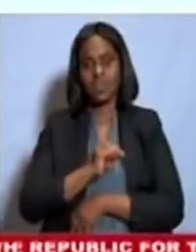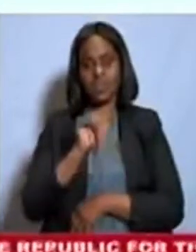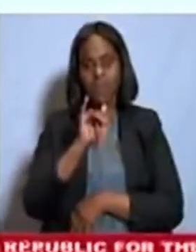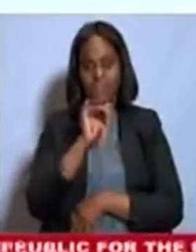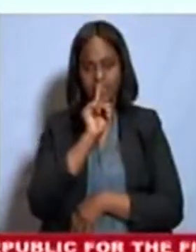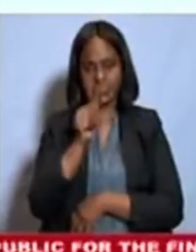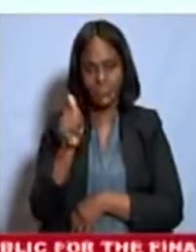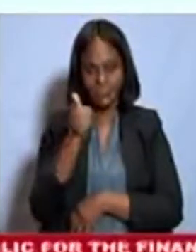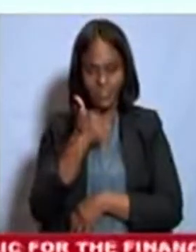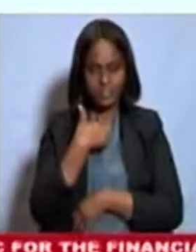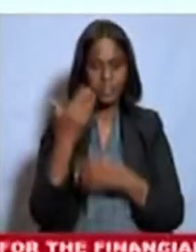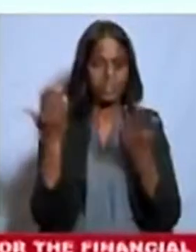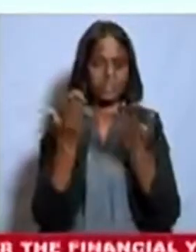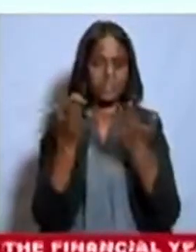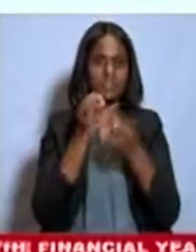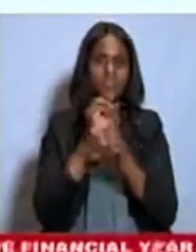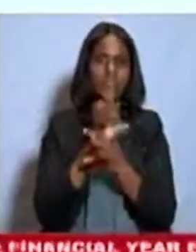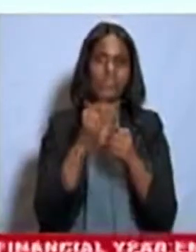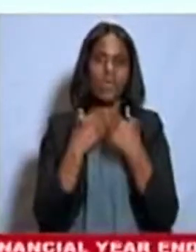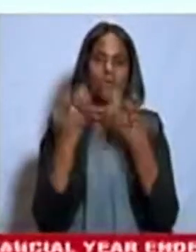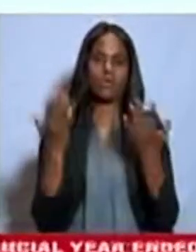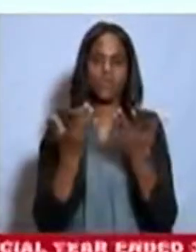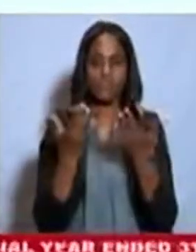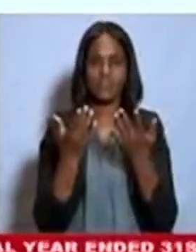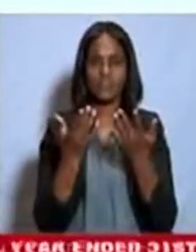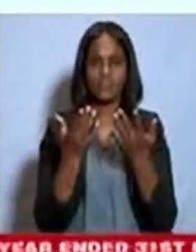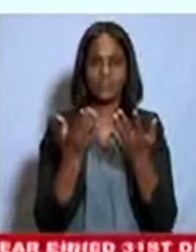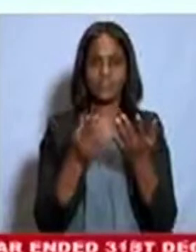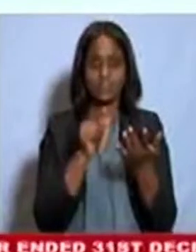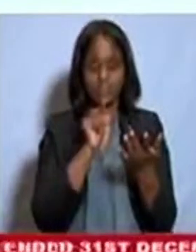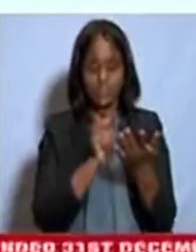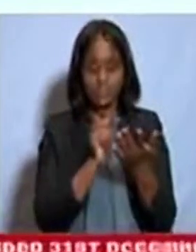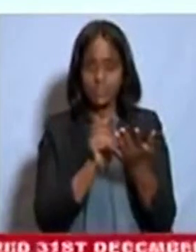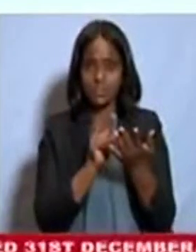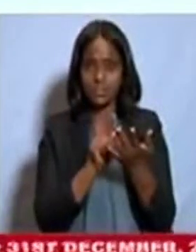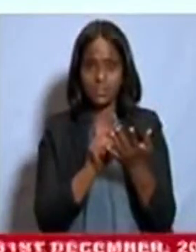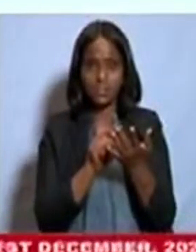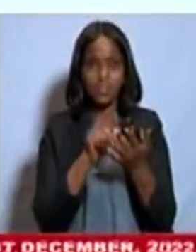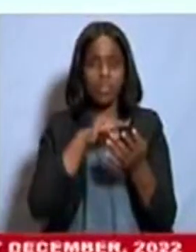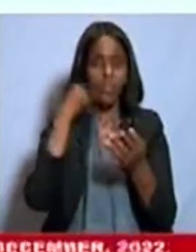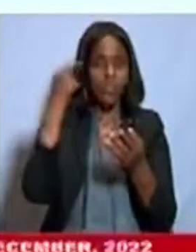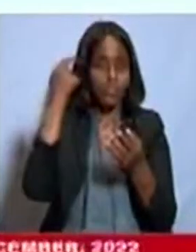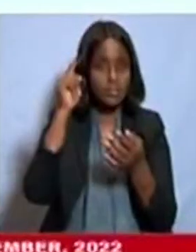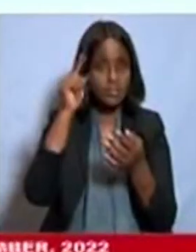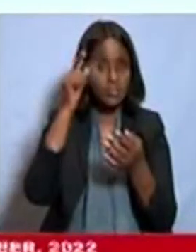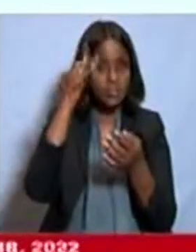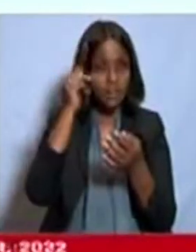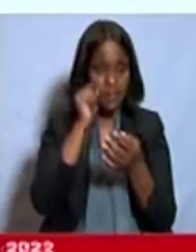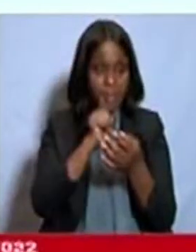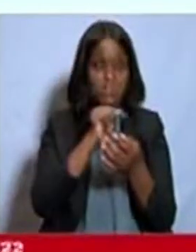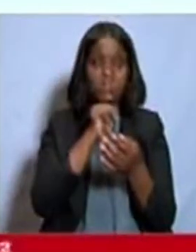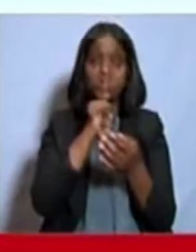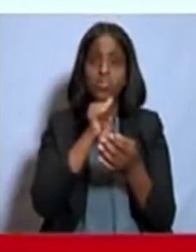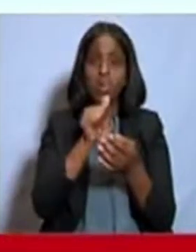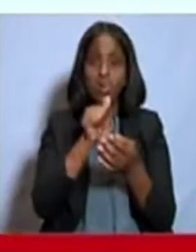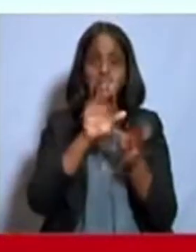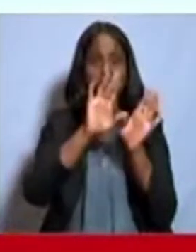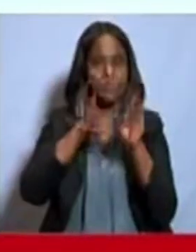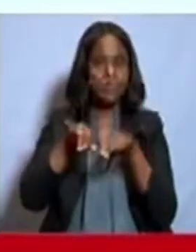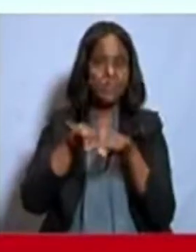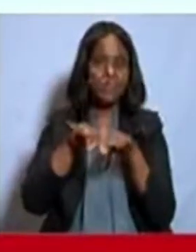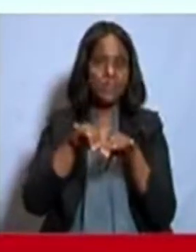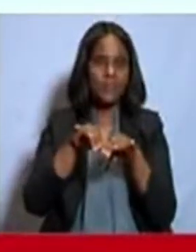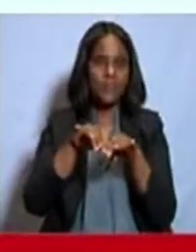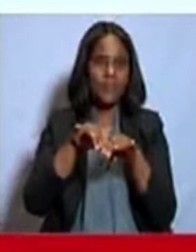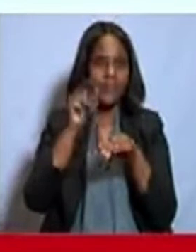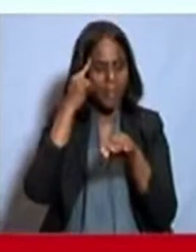they were not available. On the affidavit, why was this not dropped? I